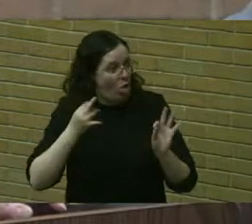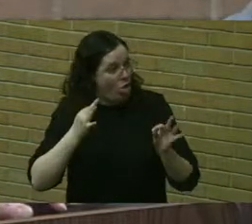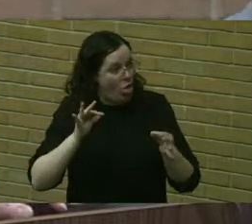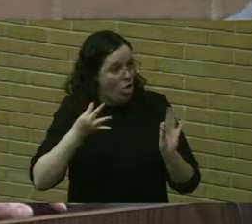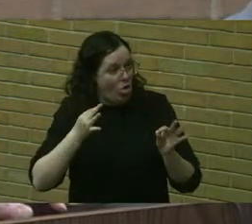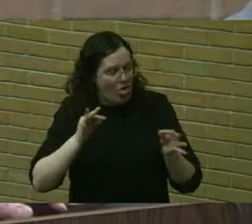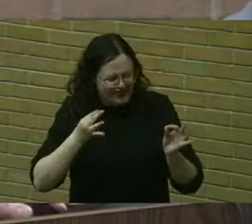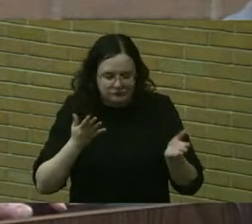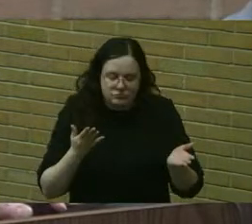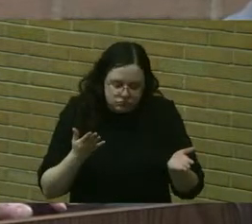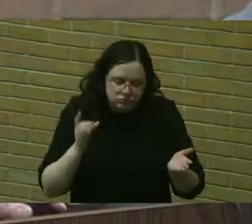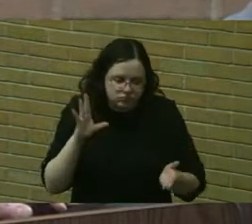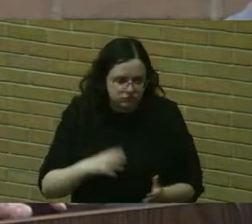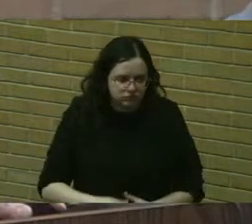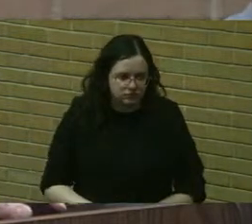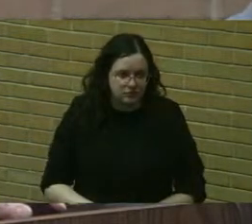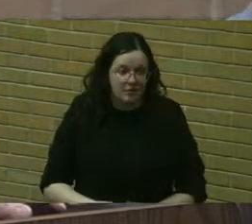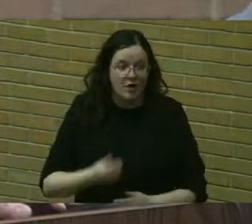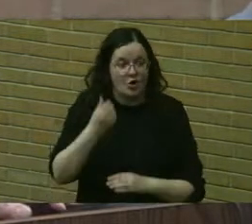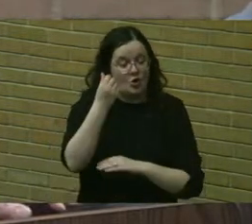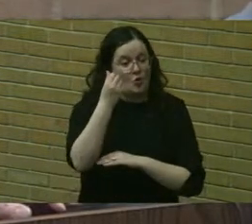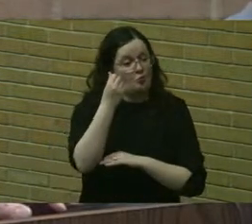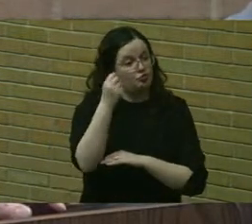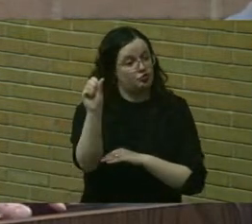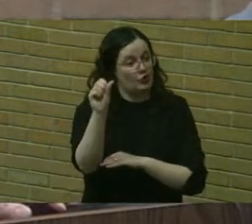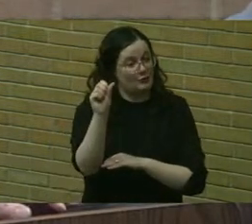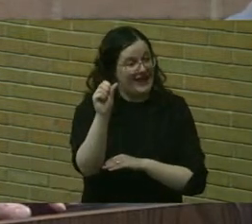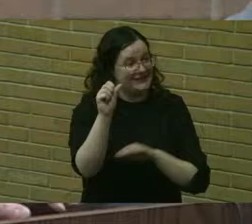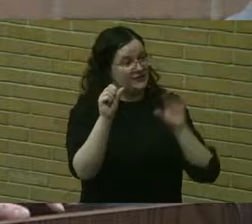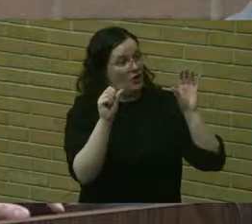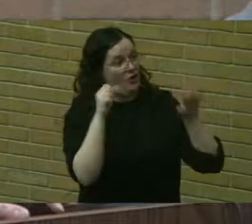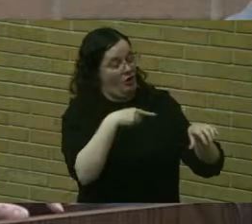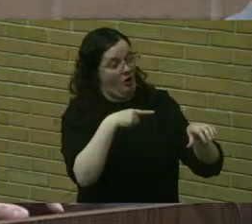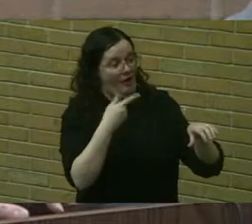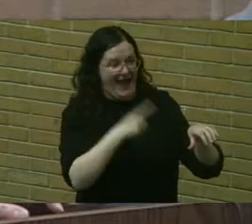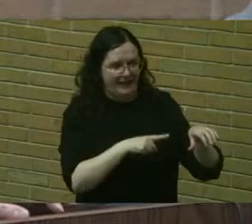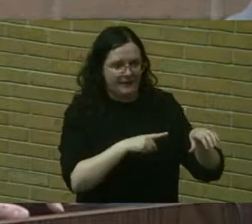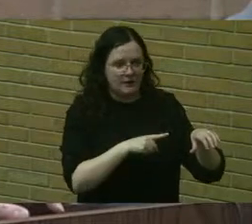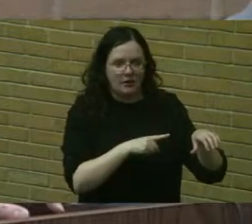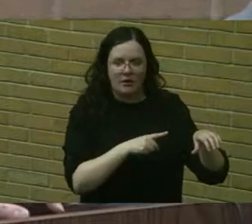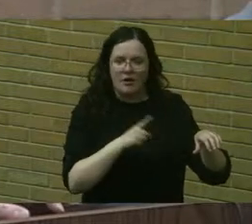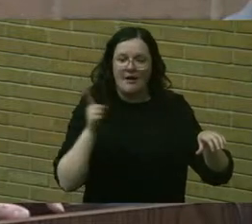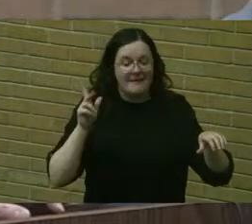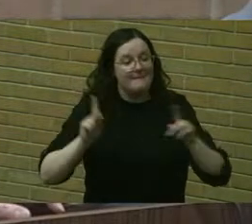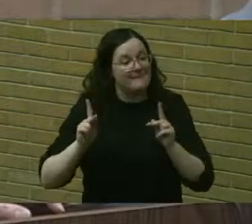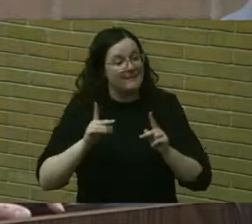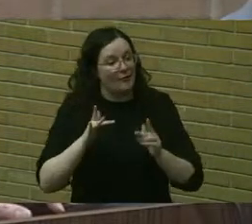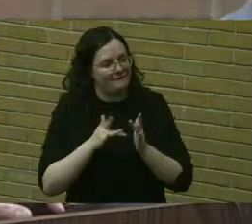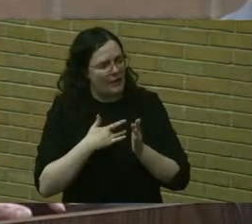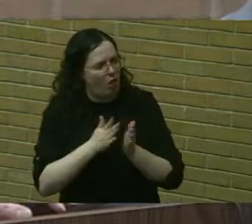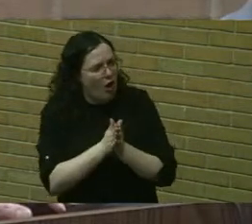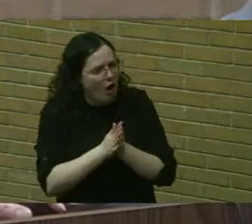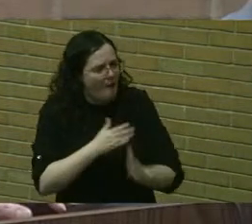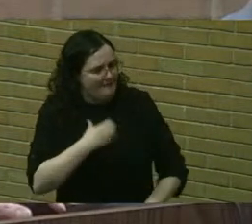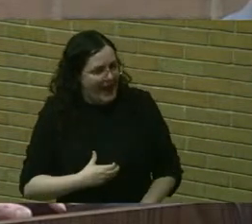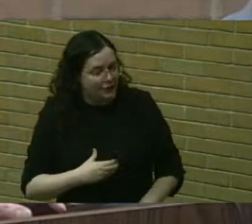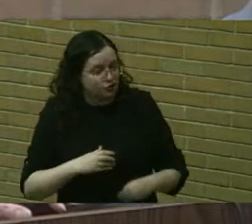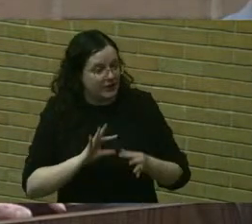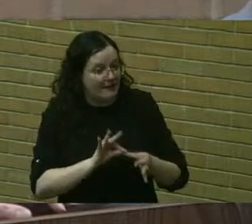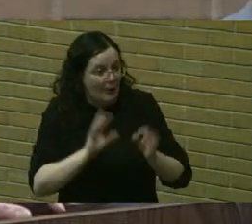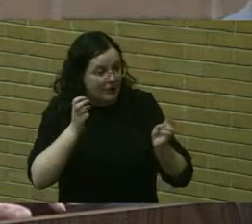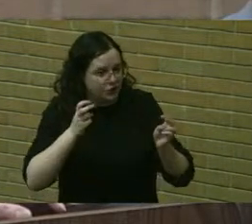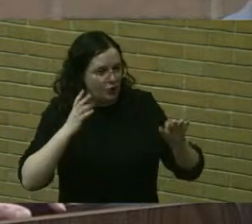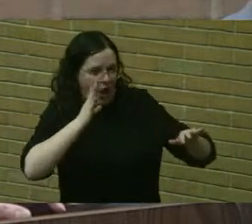Protests attract people who feel passionate about issues. At